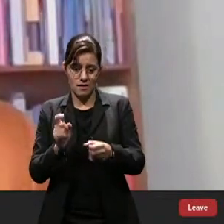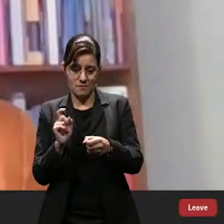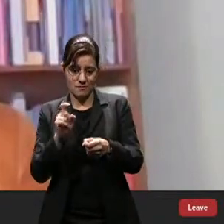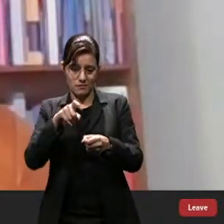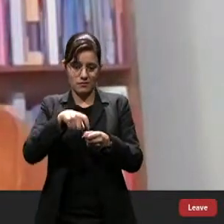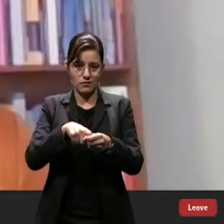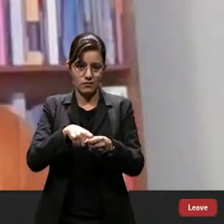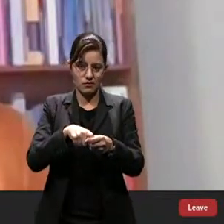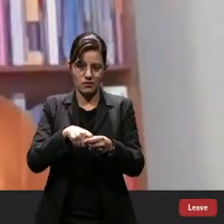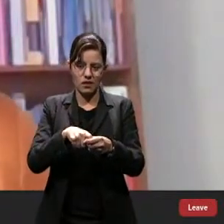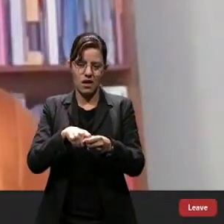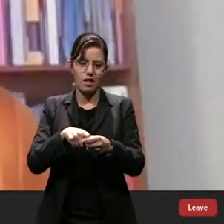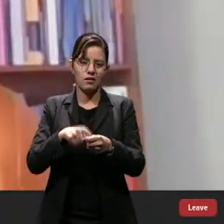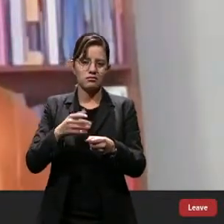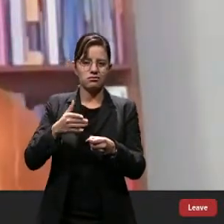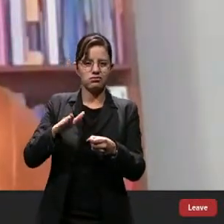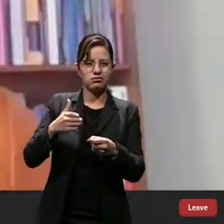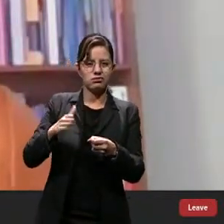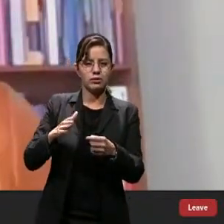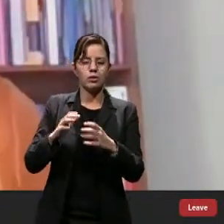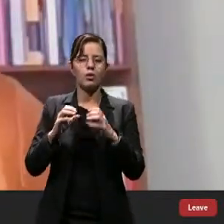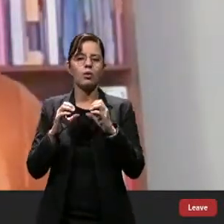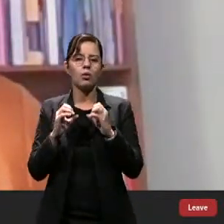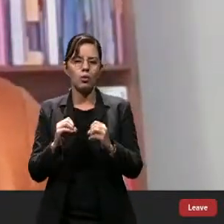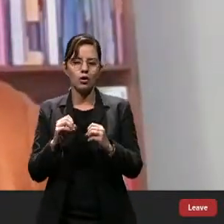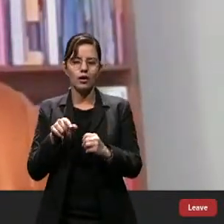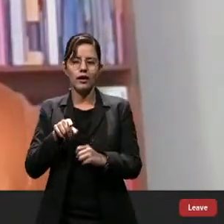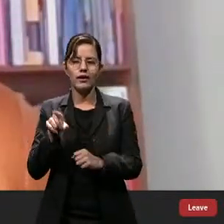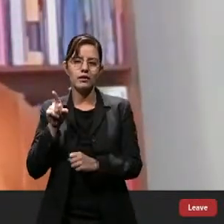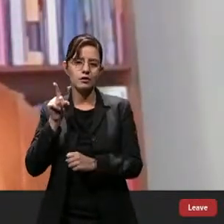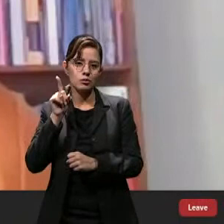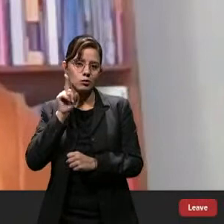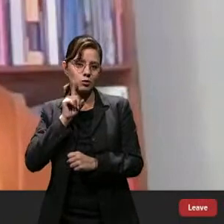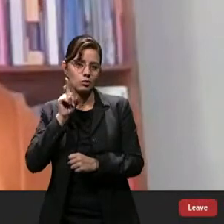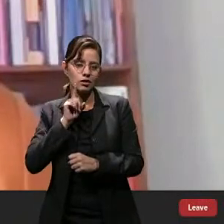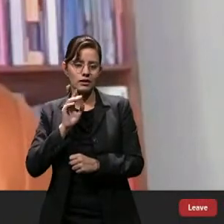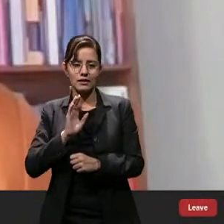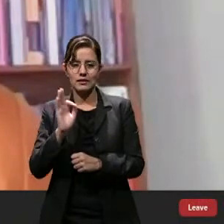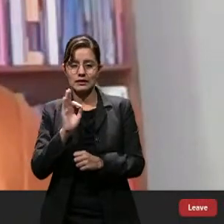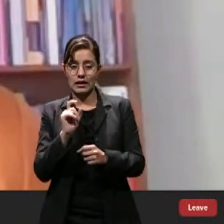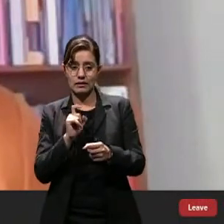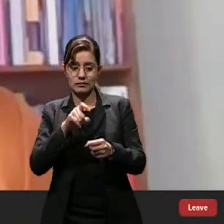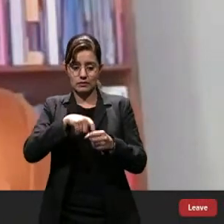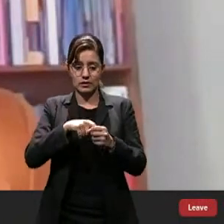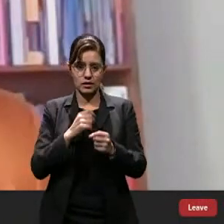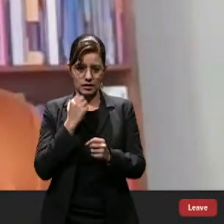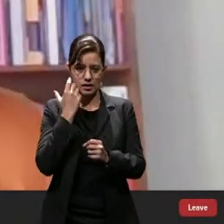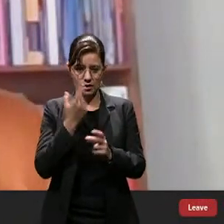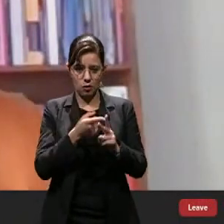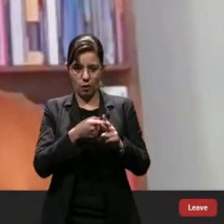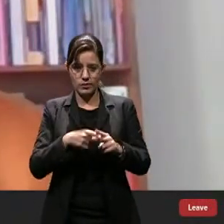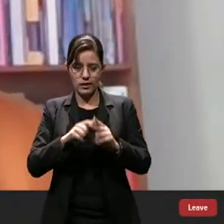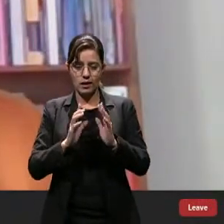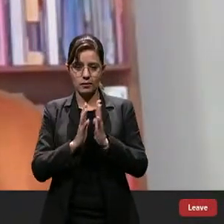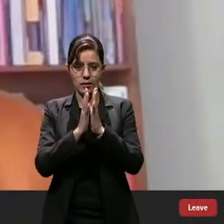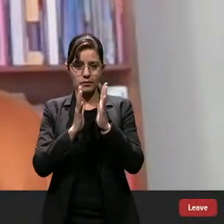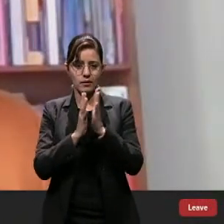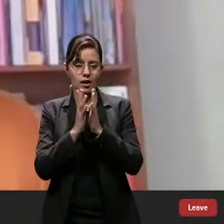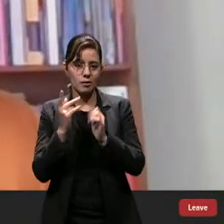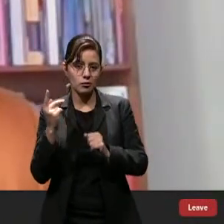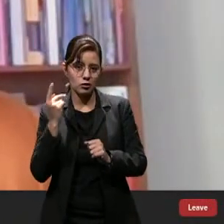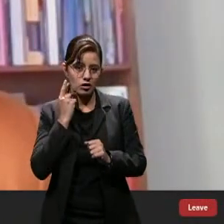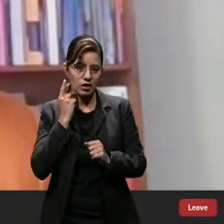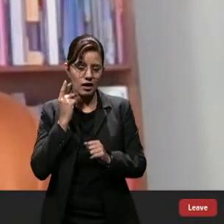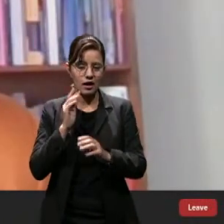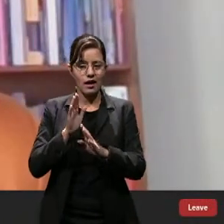expel women from these spaces or sanction women that are participating in politics.